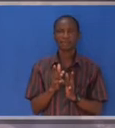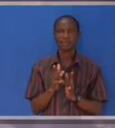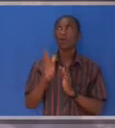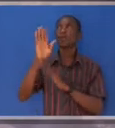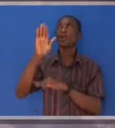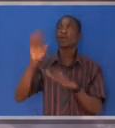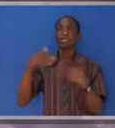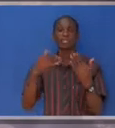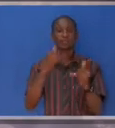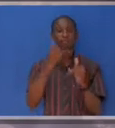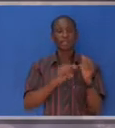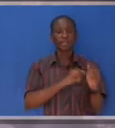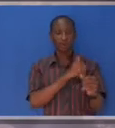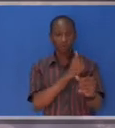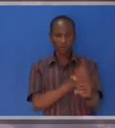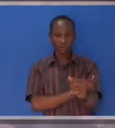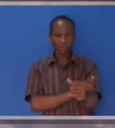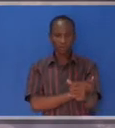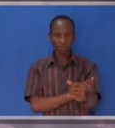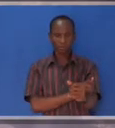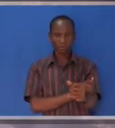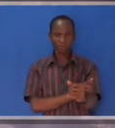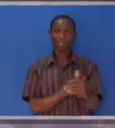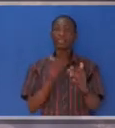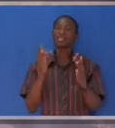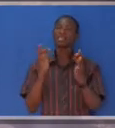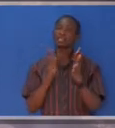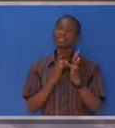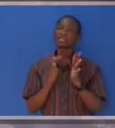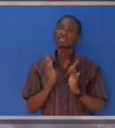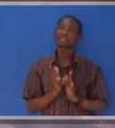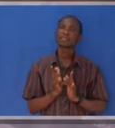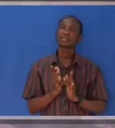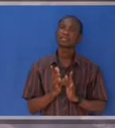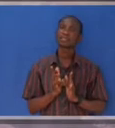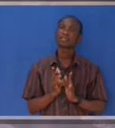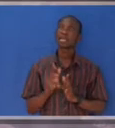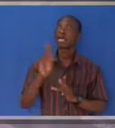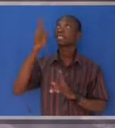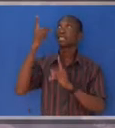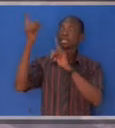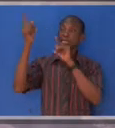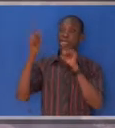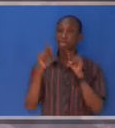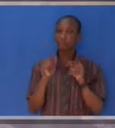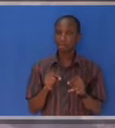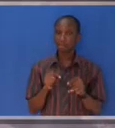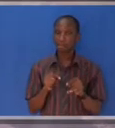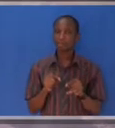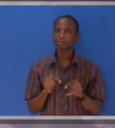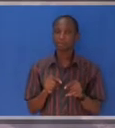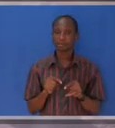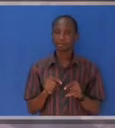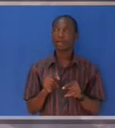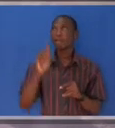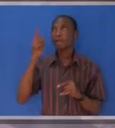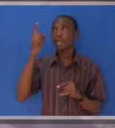tumi yina mane se omebu atia te muda. Na Jesus, ne mbaya edi kan no, oba ne se